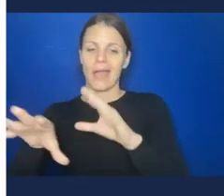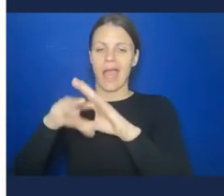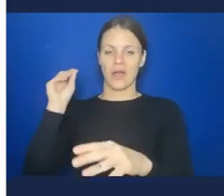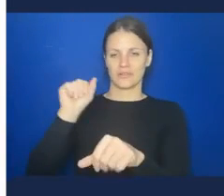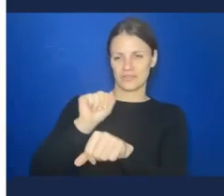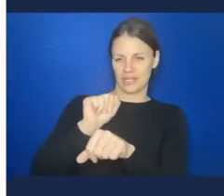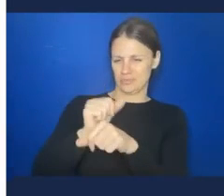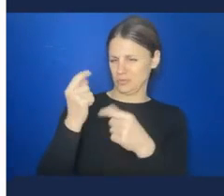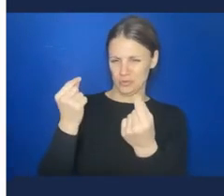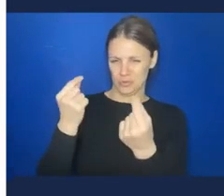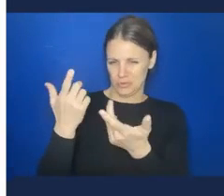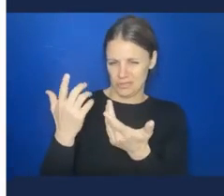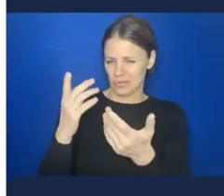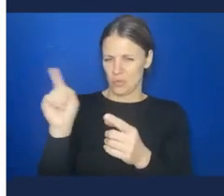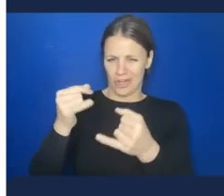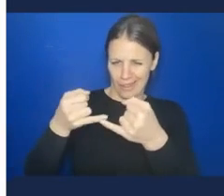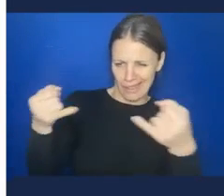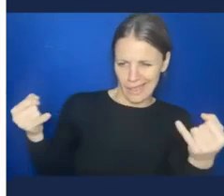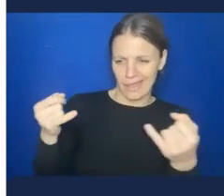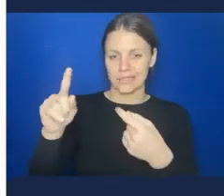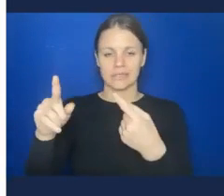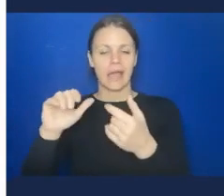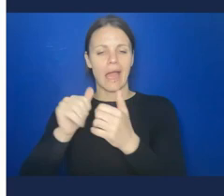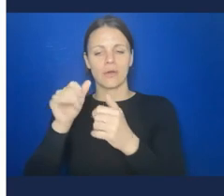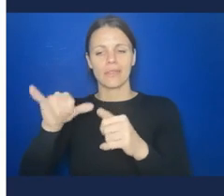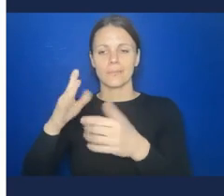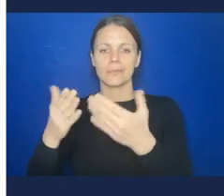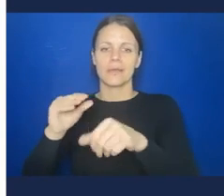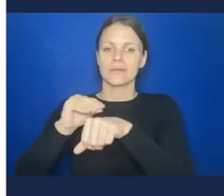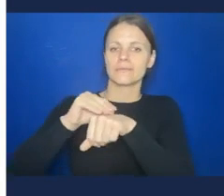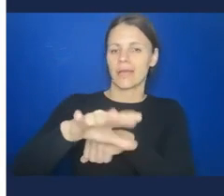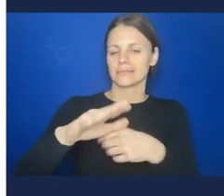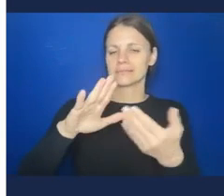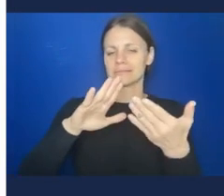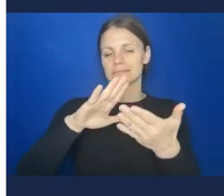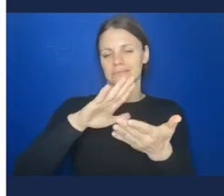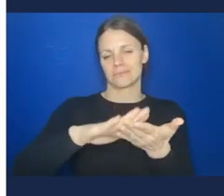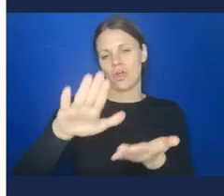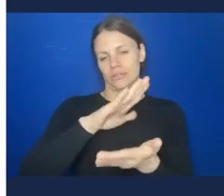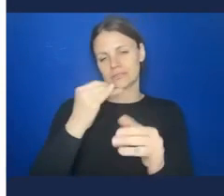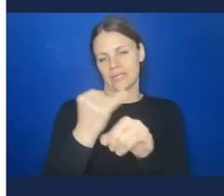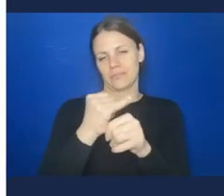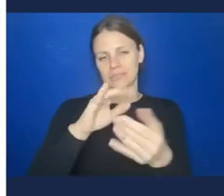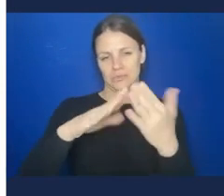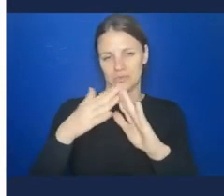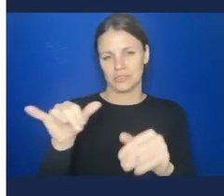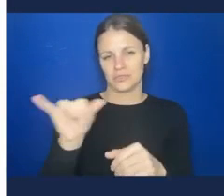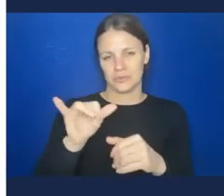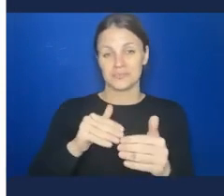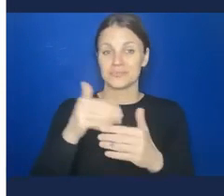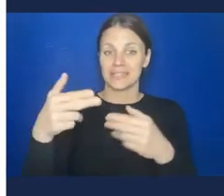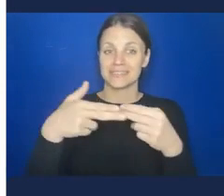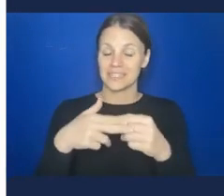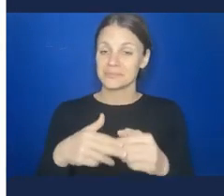job, and when those things might have implications for the campus community itself. Next slide, please.